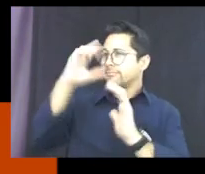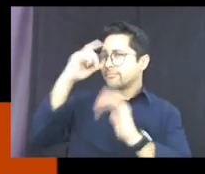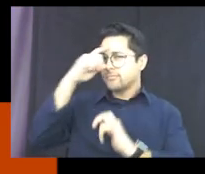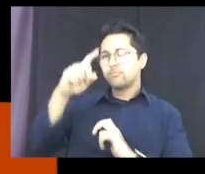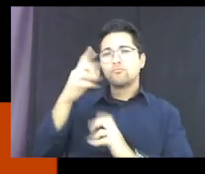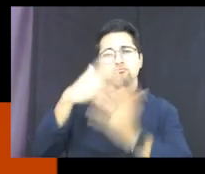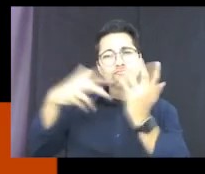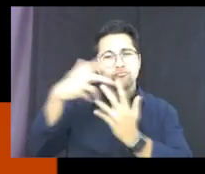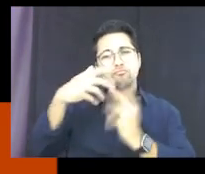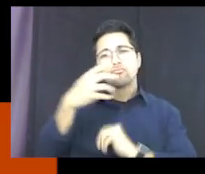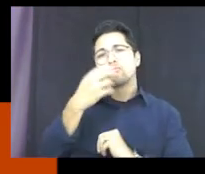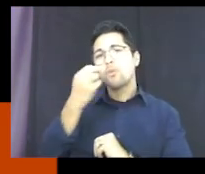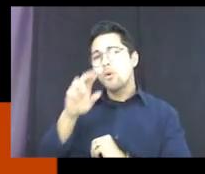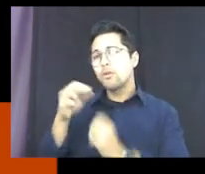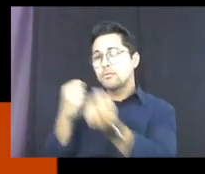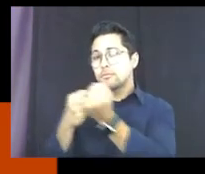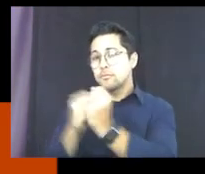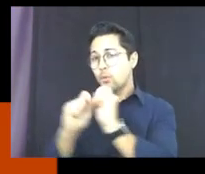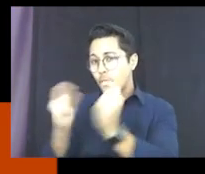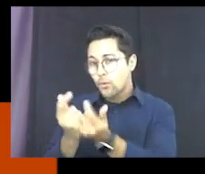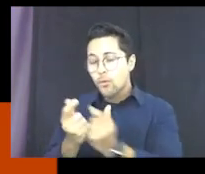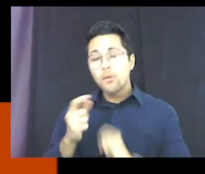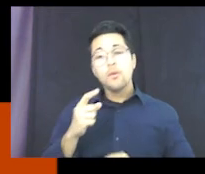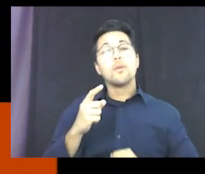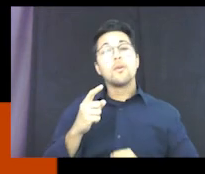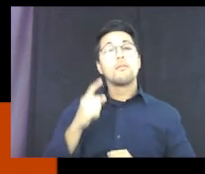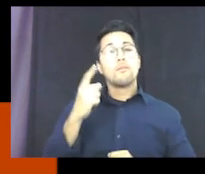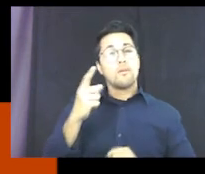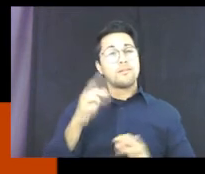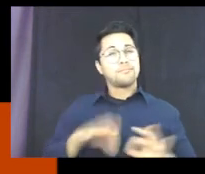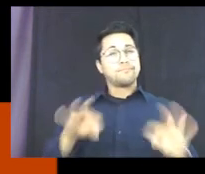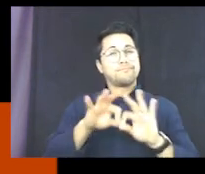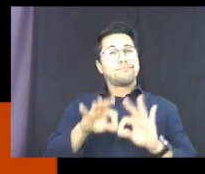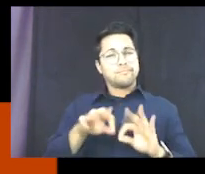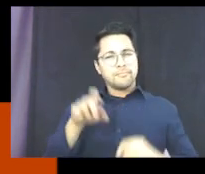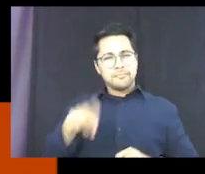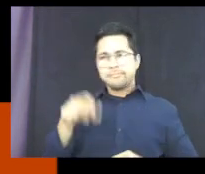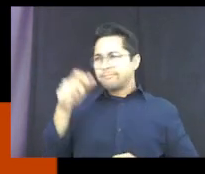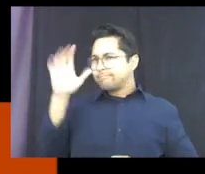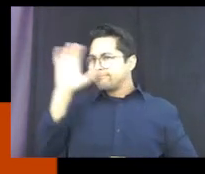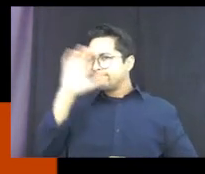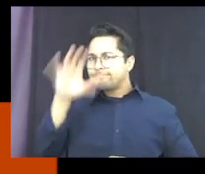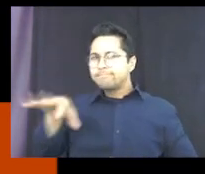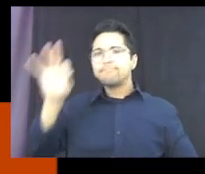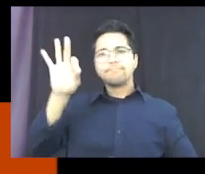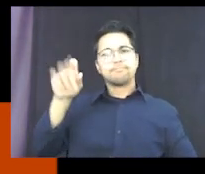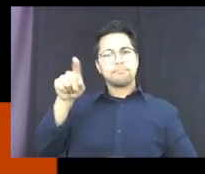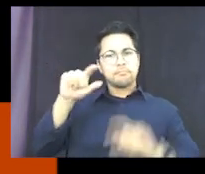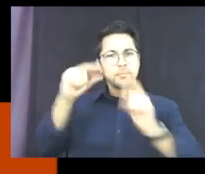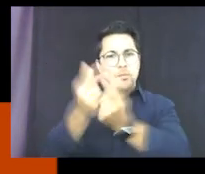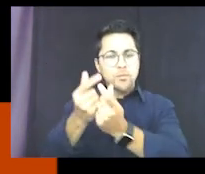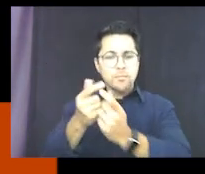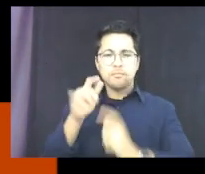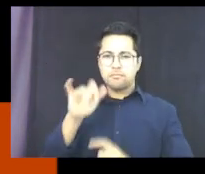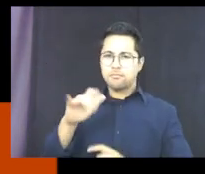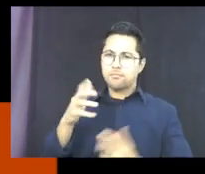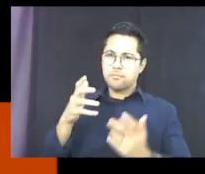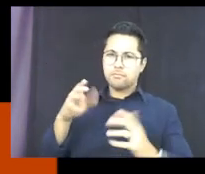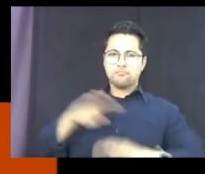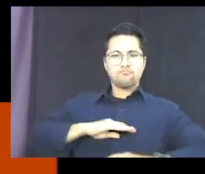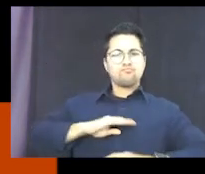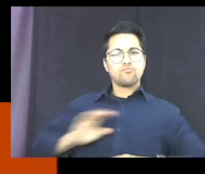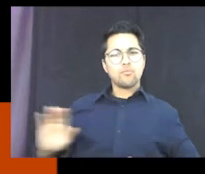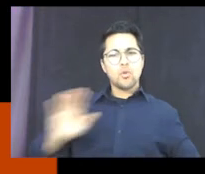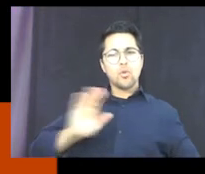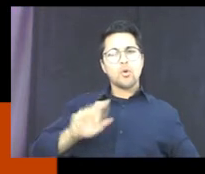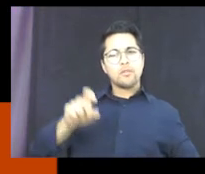social and or support group, the key is to find a social and/or support group that meets